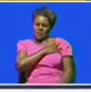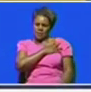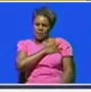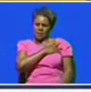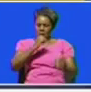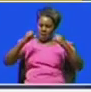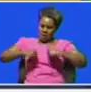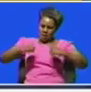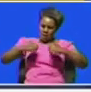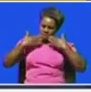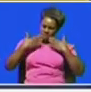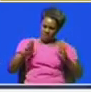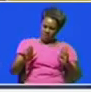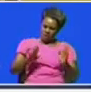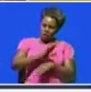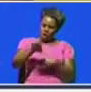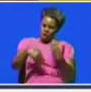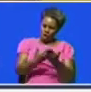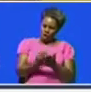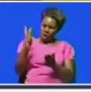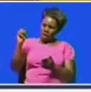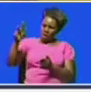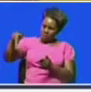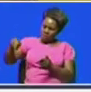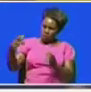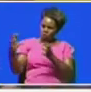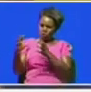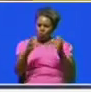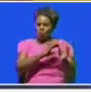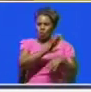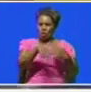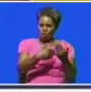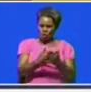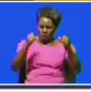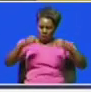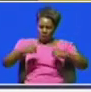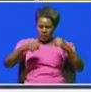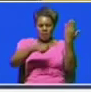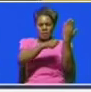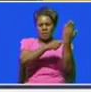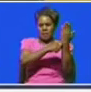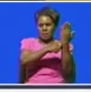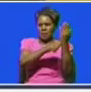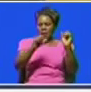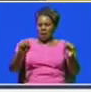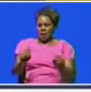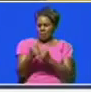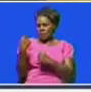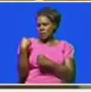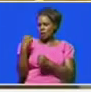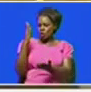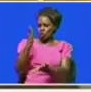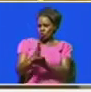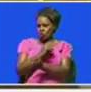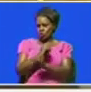tuweze kubaliana wajumbe wote wa vyama zote ili tuweze kubaliana kwa majina. Yale yalifanyika jana si ya